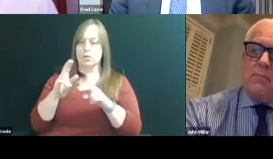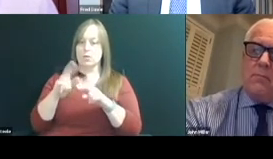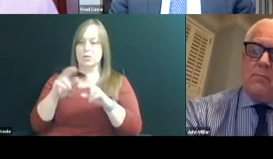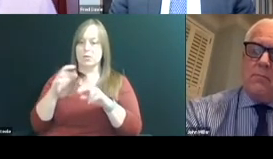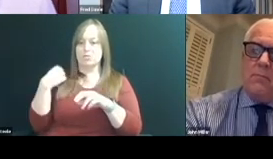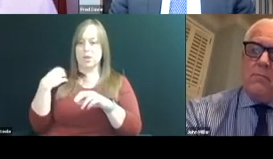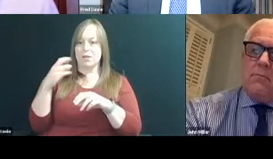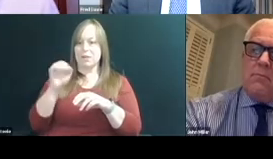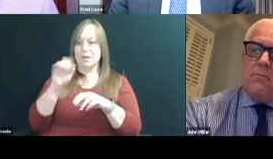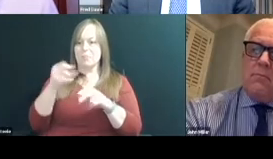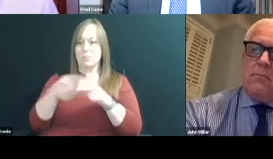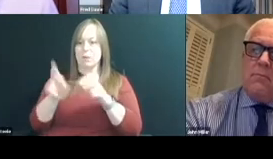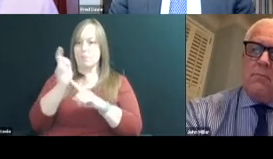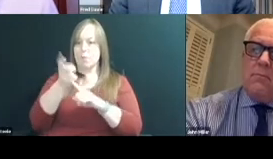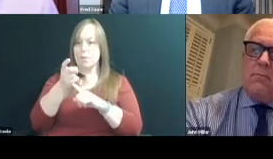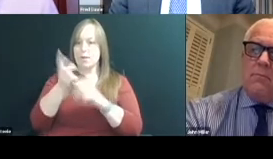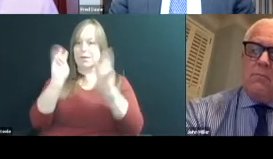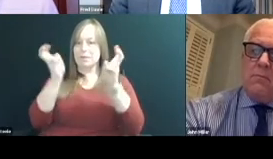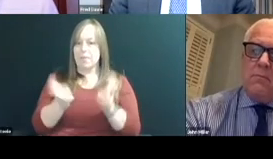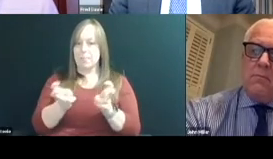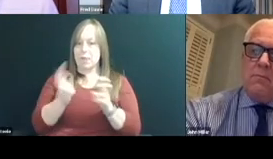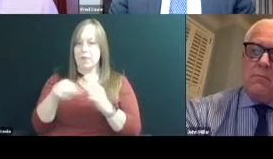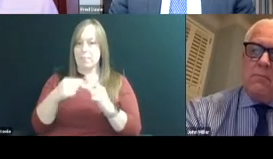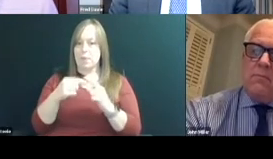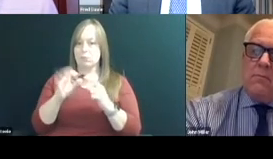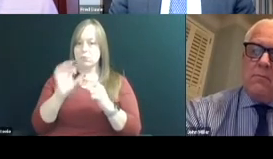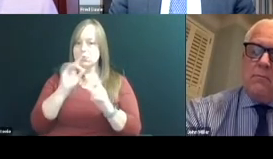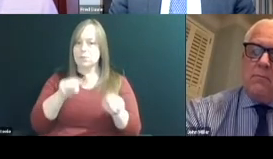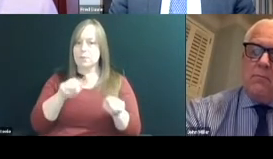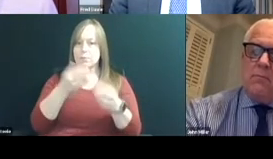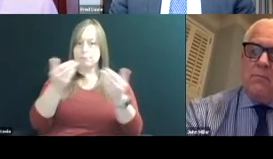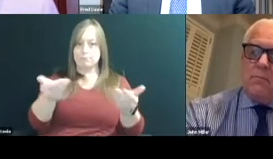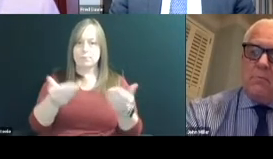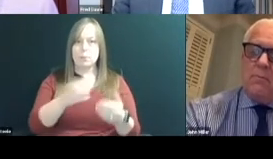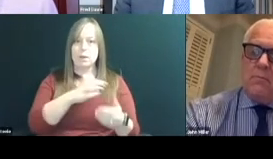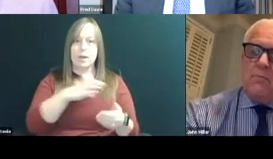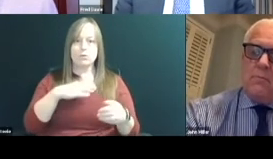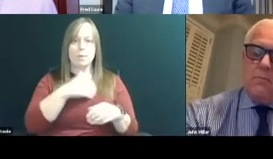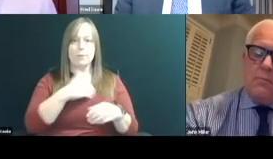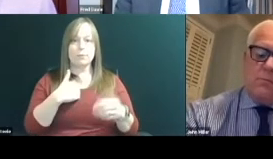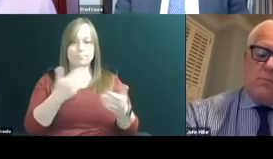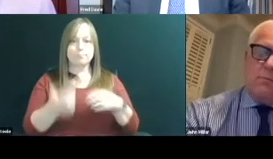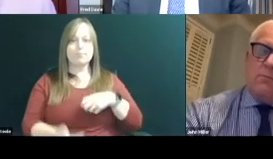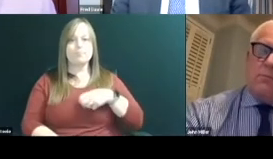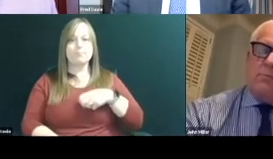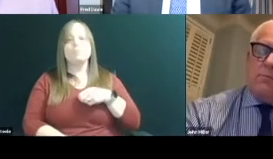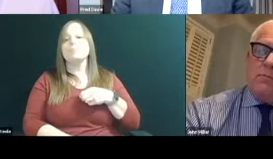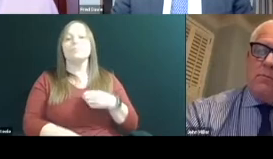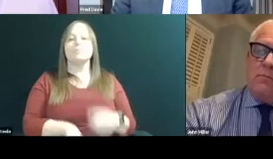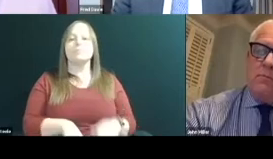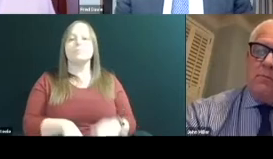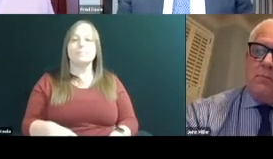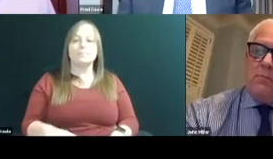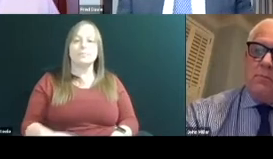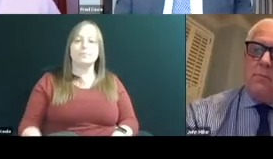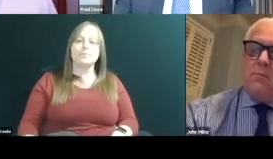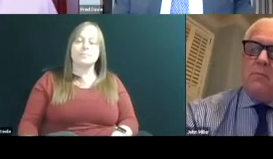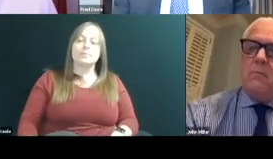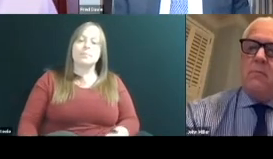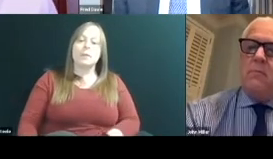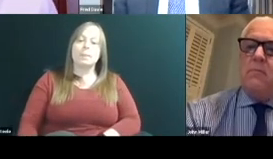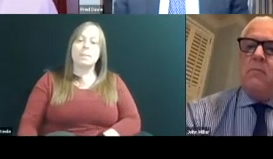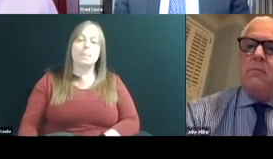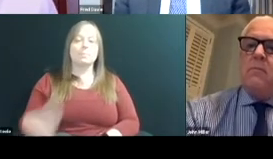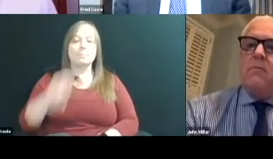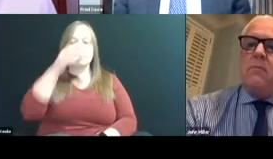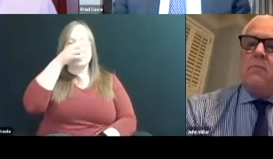brief moment just on this topic to respond. Go ahead, Councilmember. Go ahead, Chair Davey. Sure. Go ahead. I'll